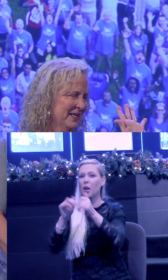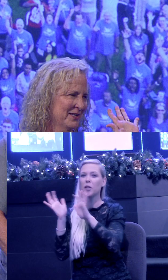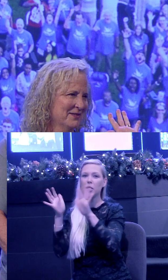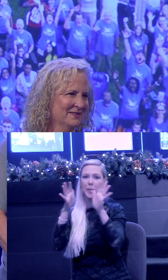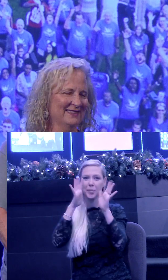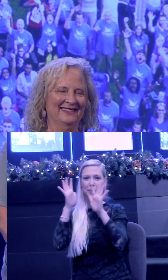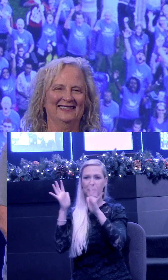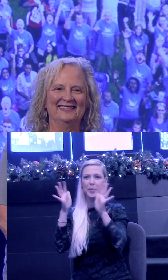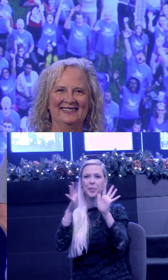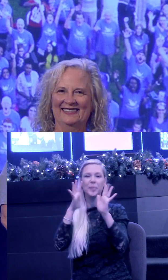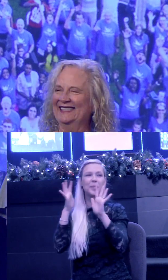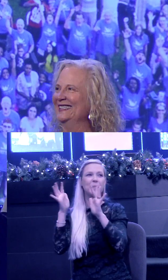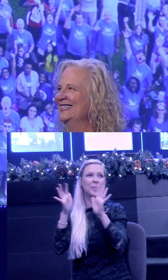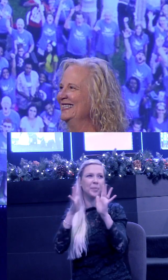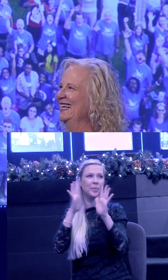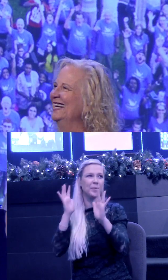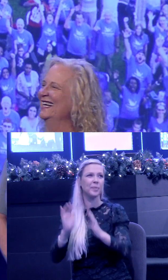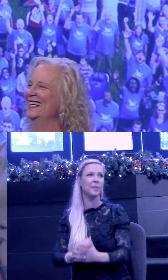her?